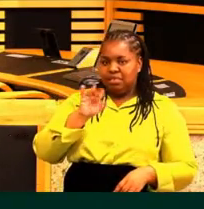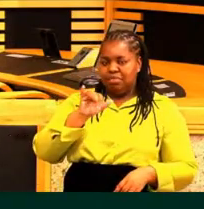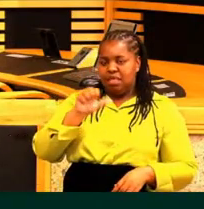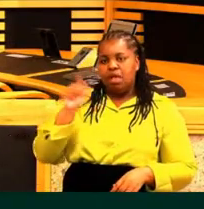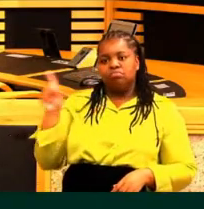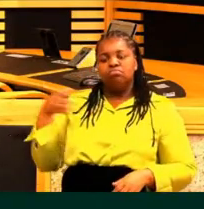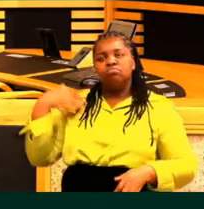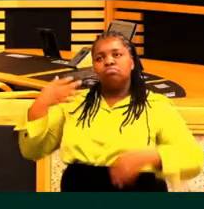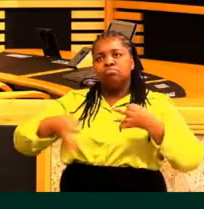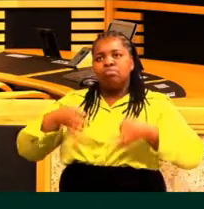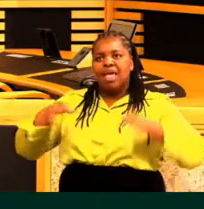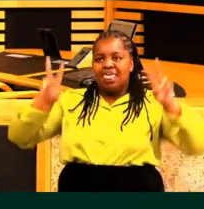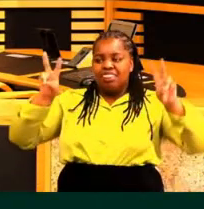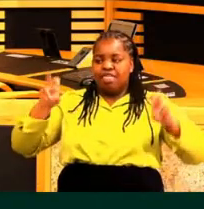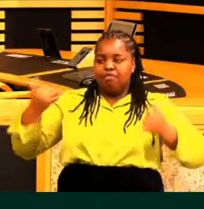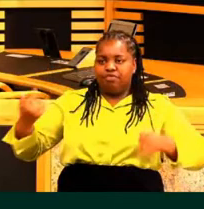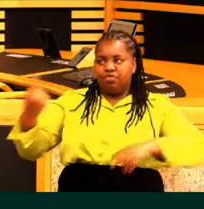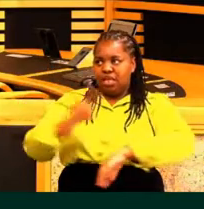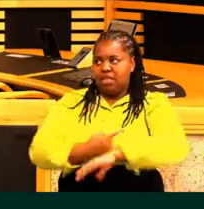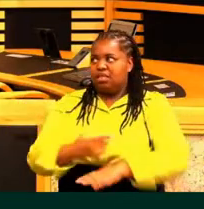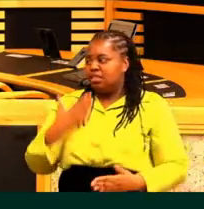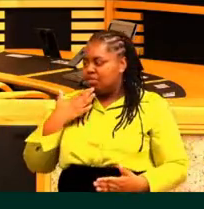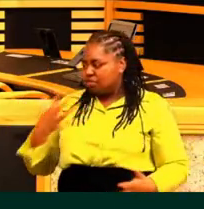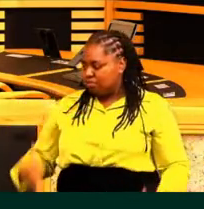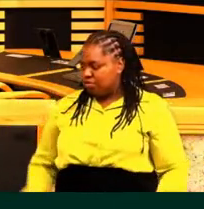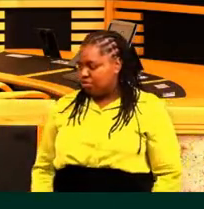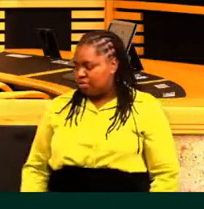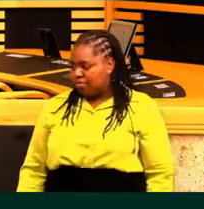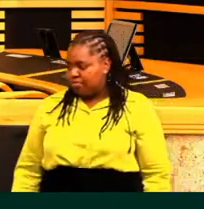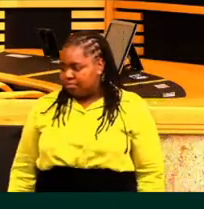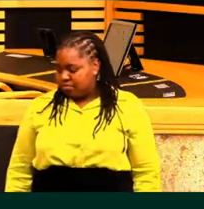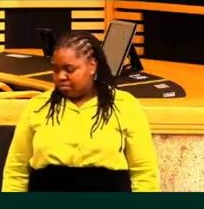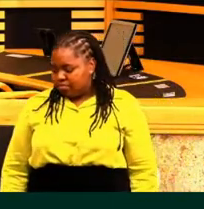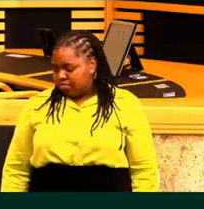the theme of the day thank you